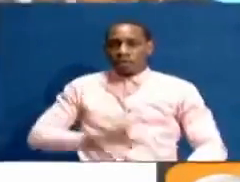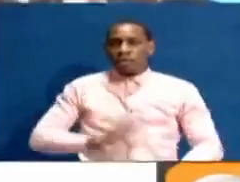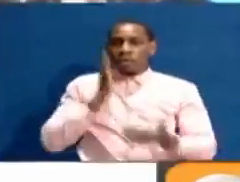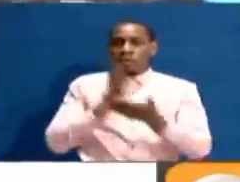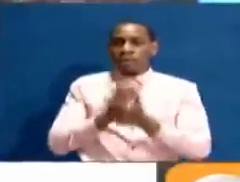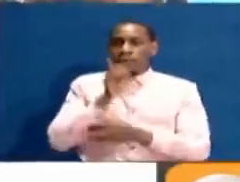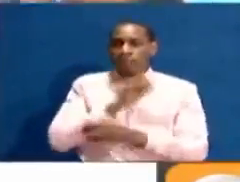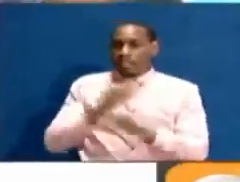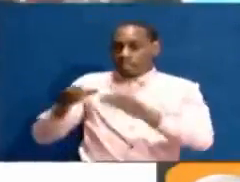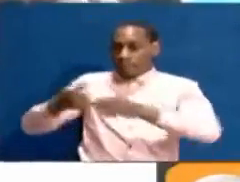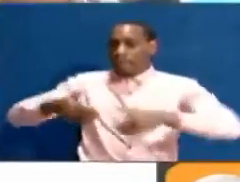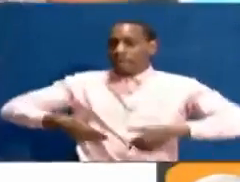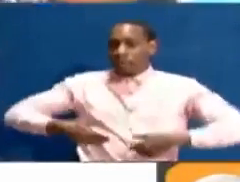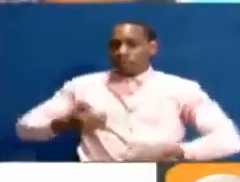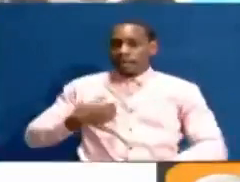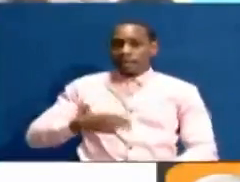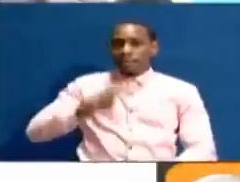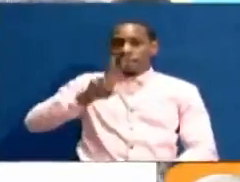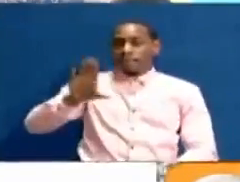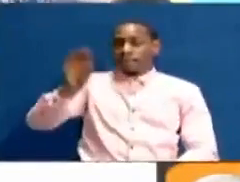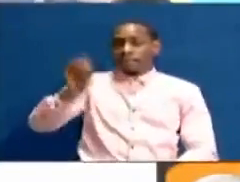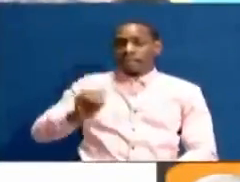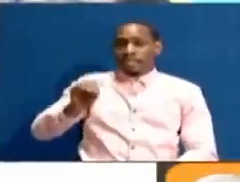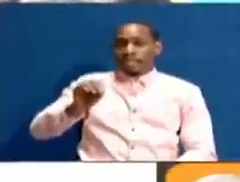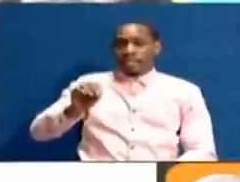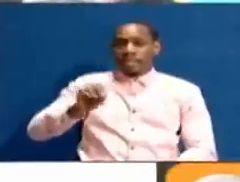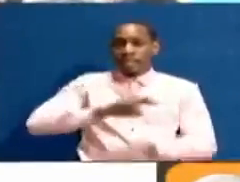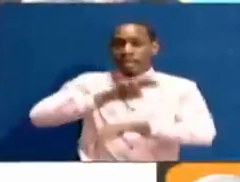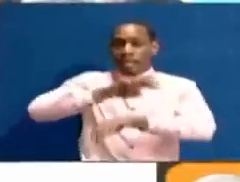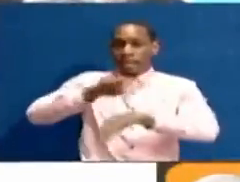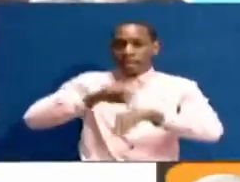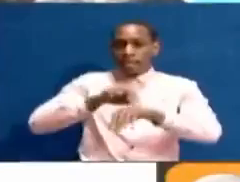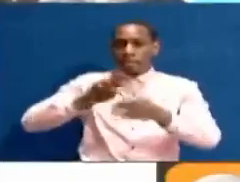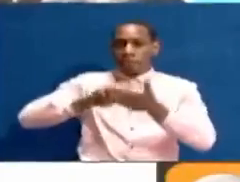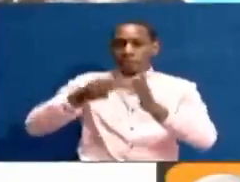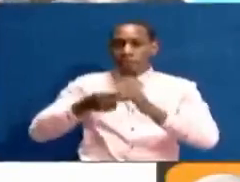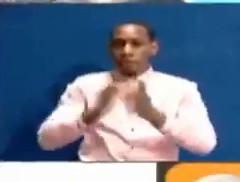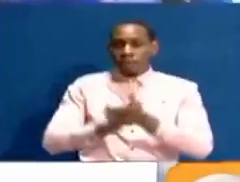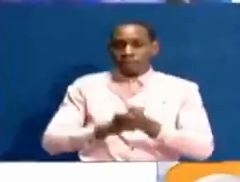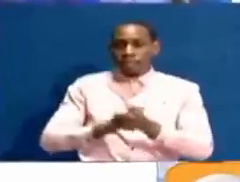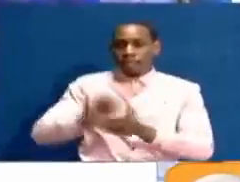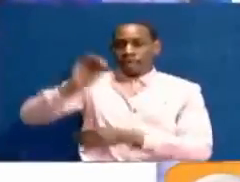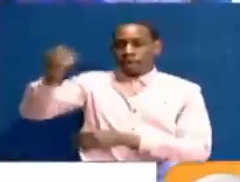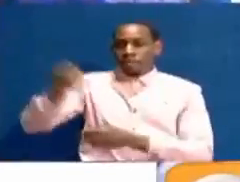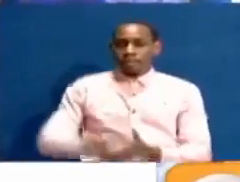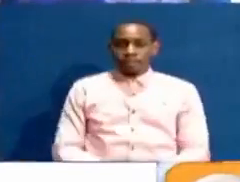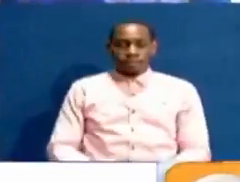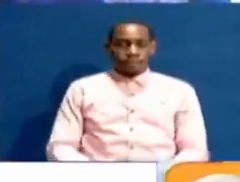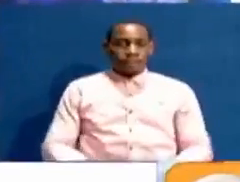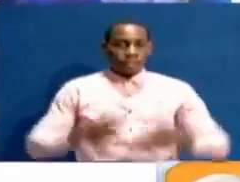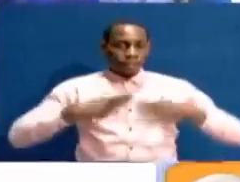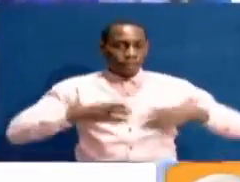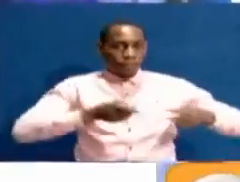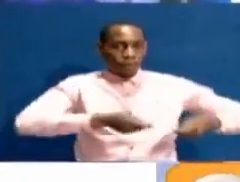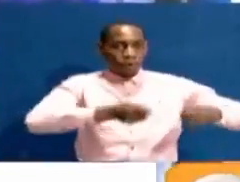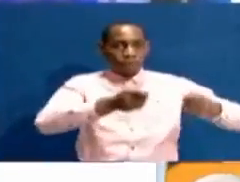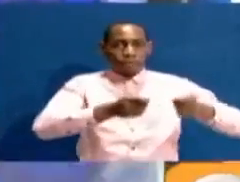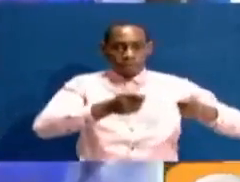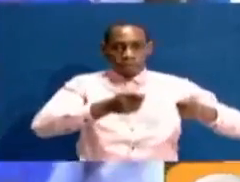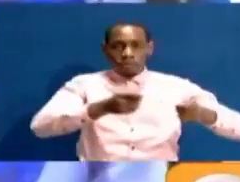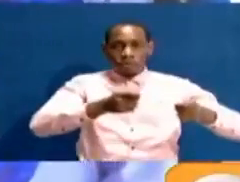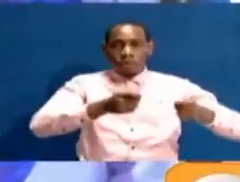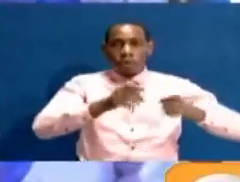makampuni ya vijana wanapata 25% national contracts na ile vilivyo ya county. Wale watu wa wheelbarrow